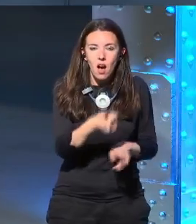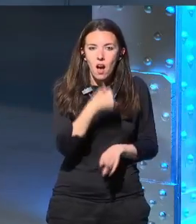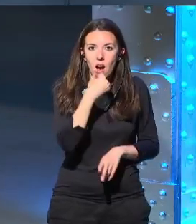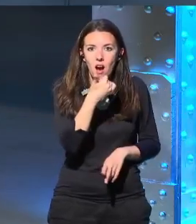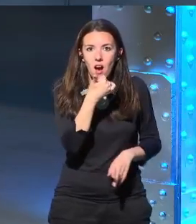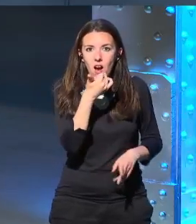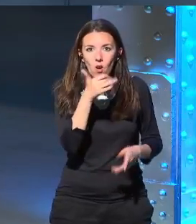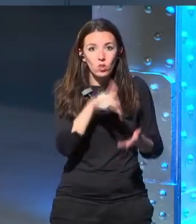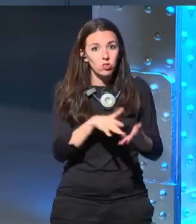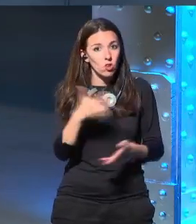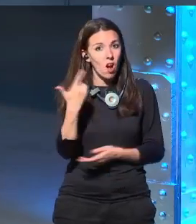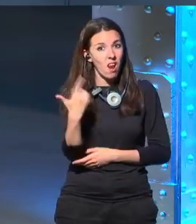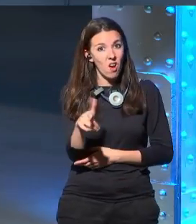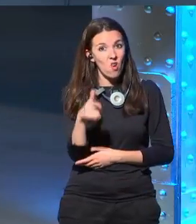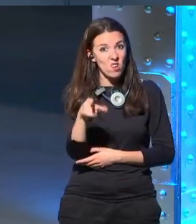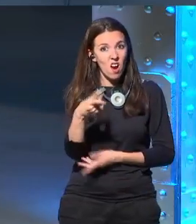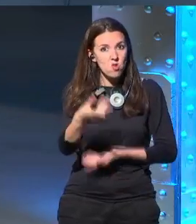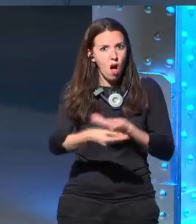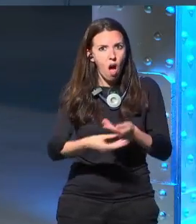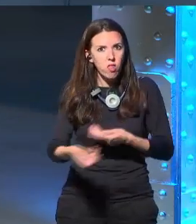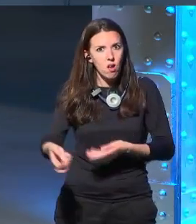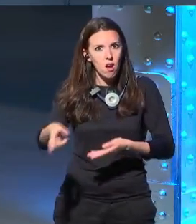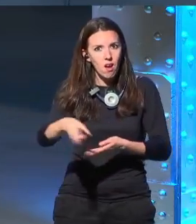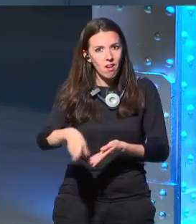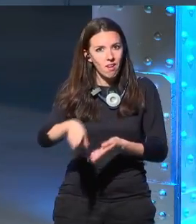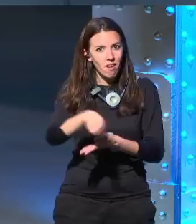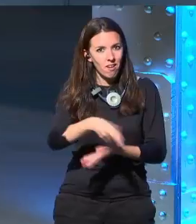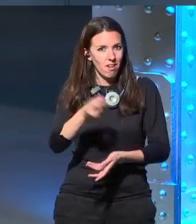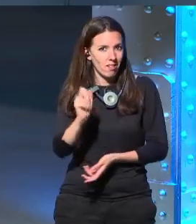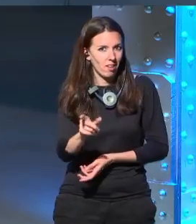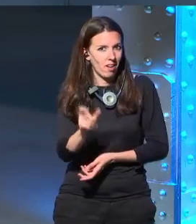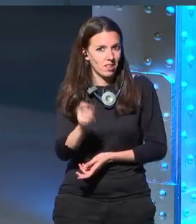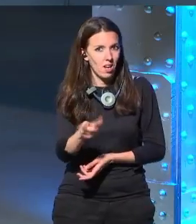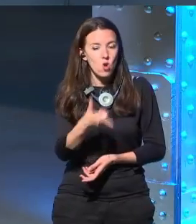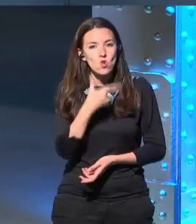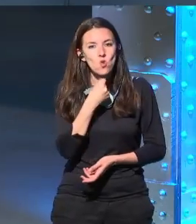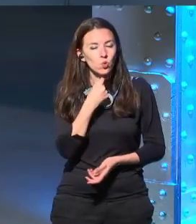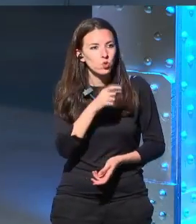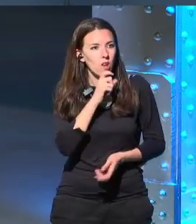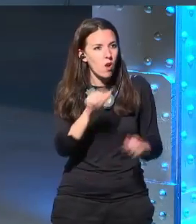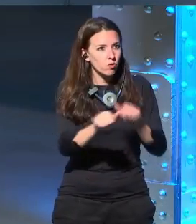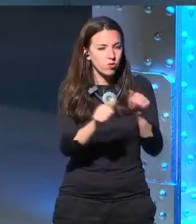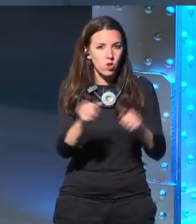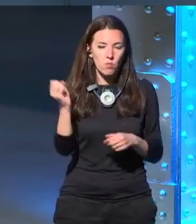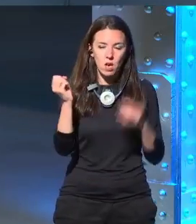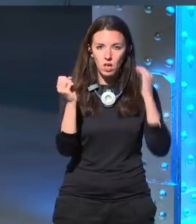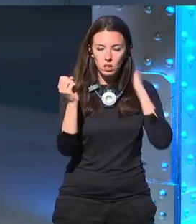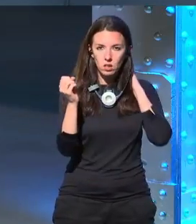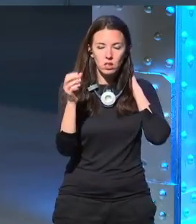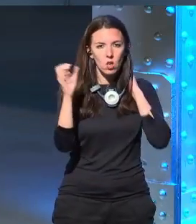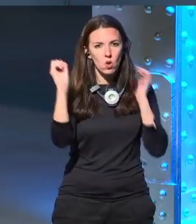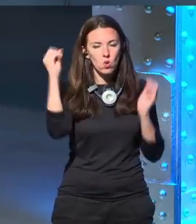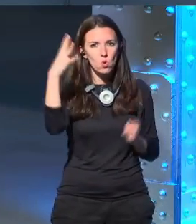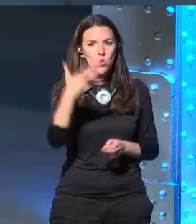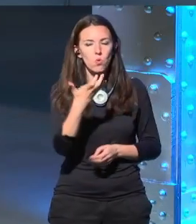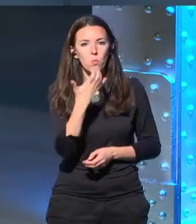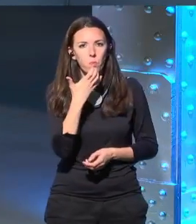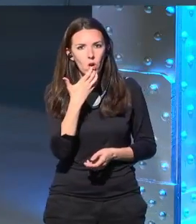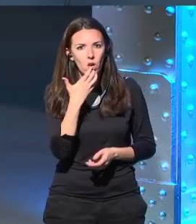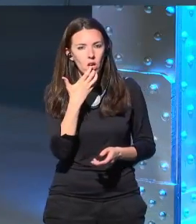over and over again and wrote about. He would look at how the light hit a shiny leaf, and there would be what he called